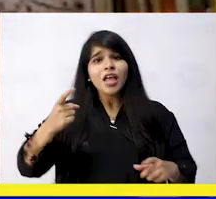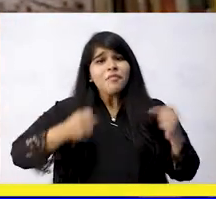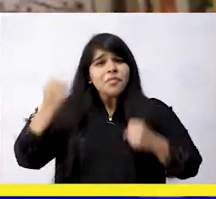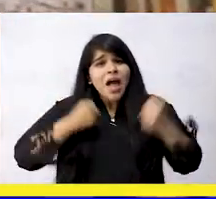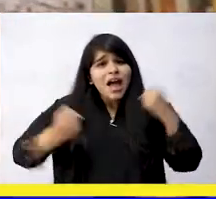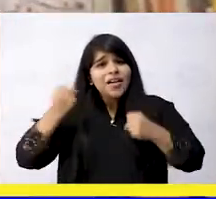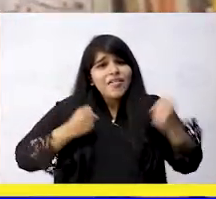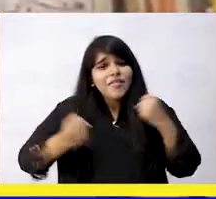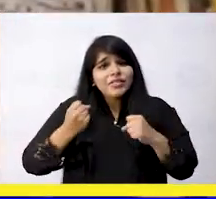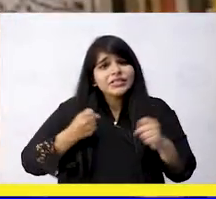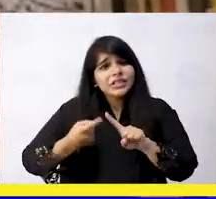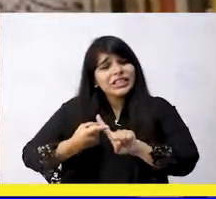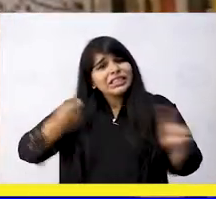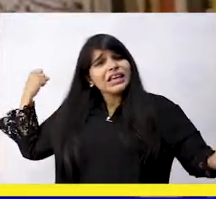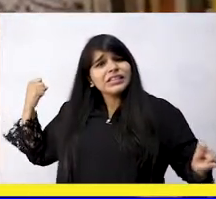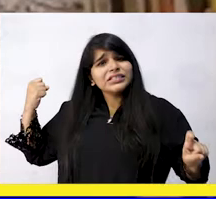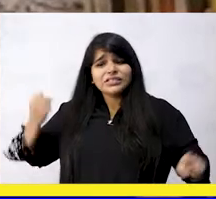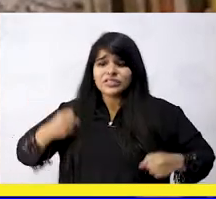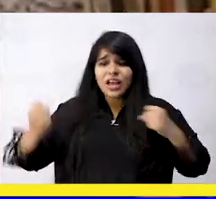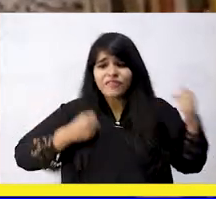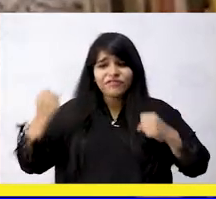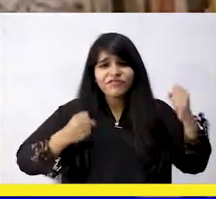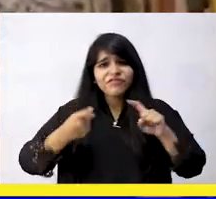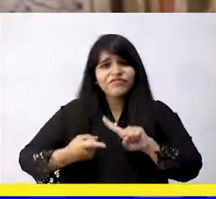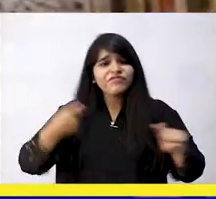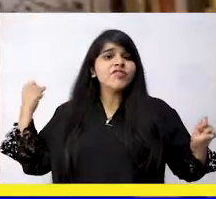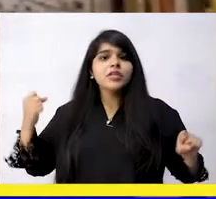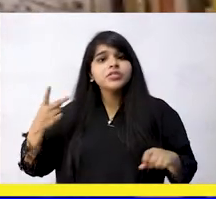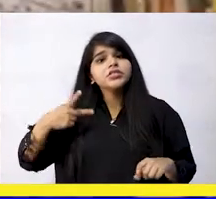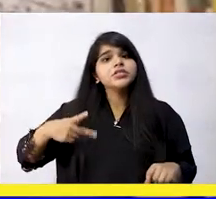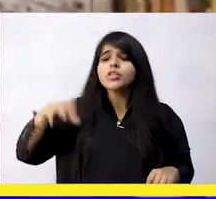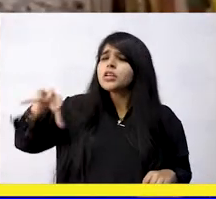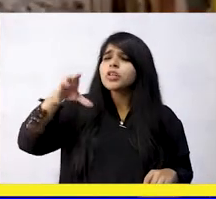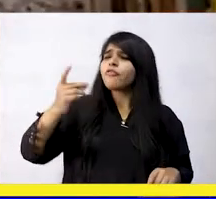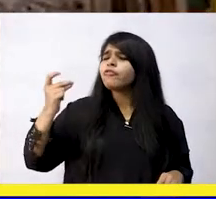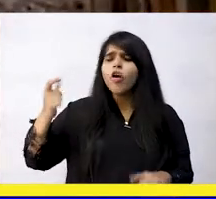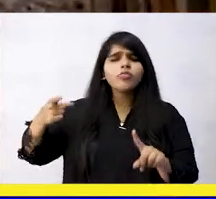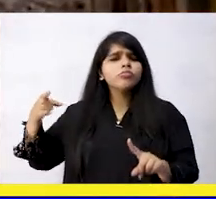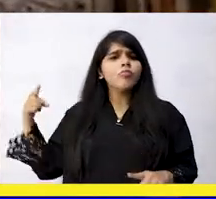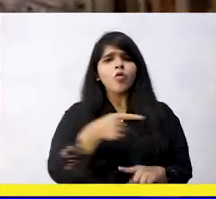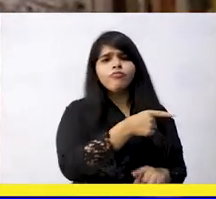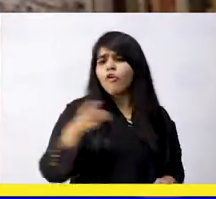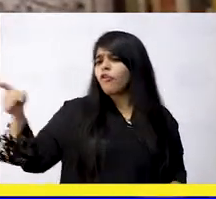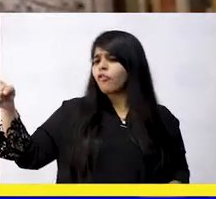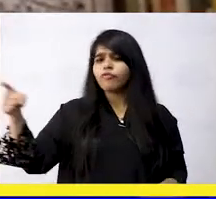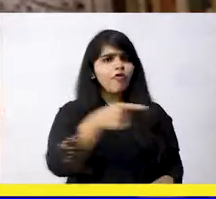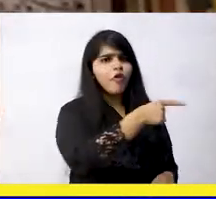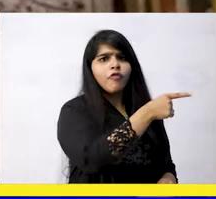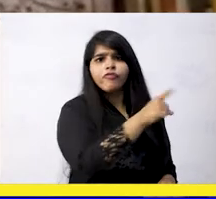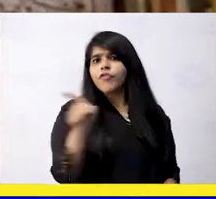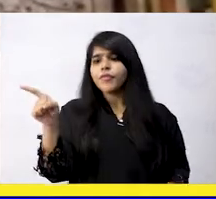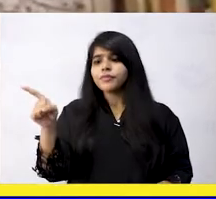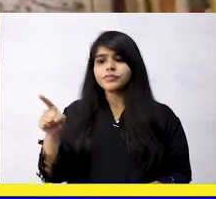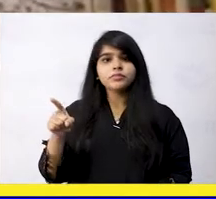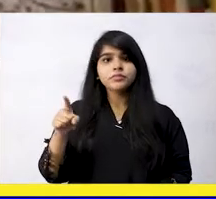He could run so fast, he could jet like flash everywhere. In a second, he'd be from there